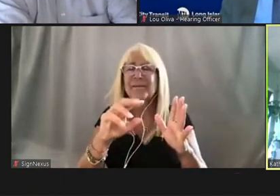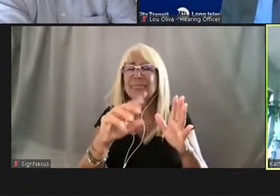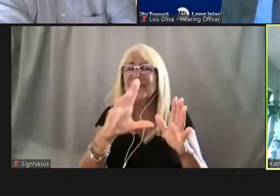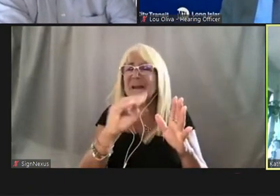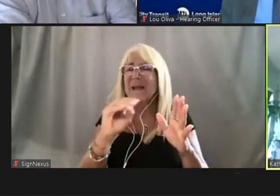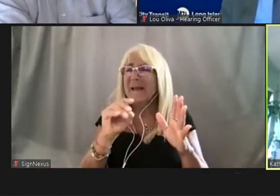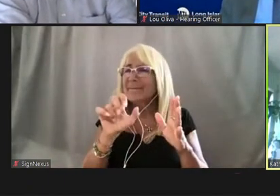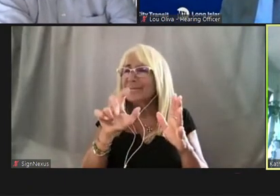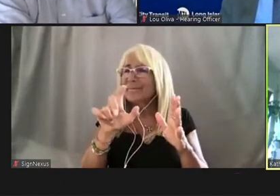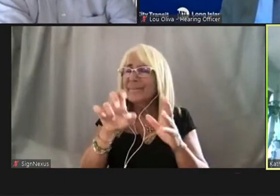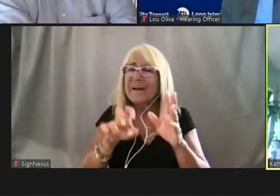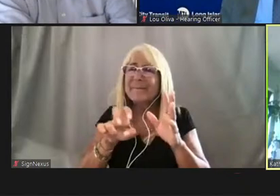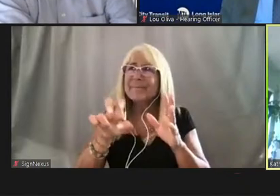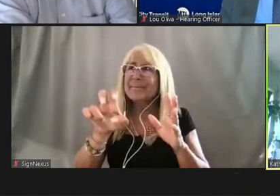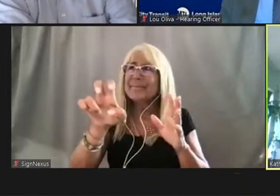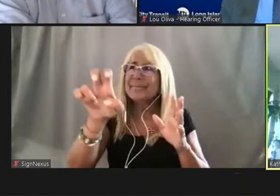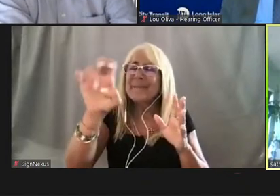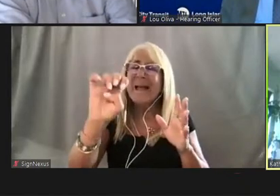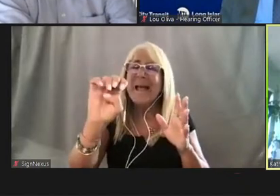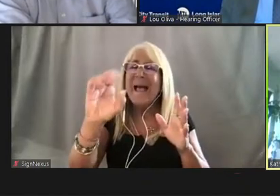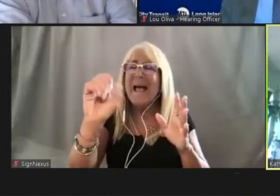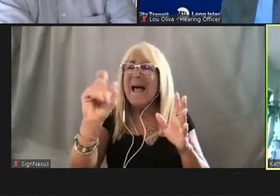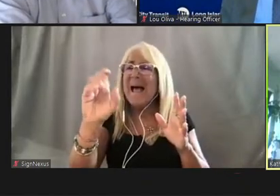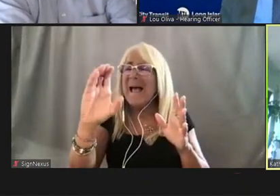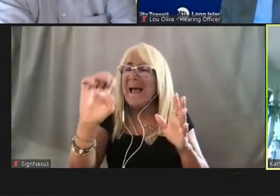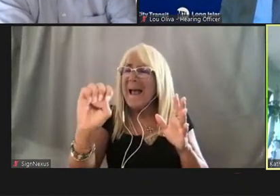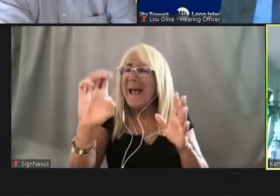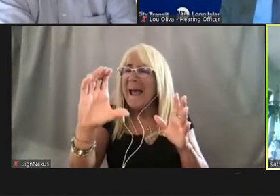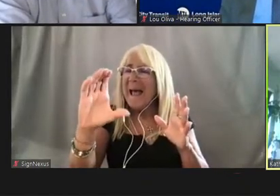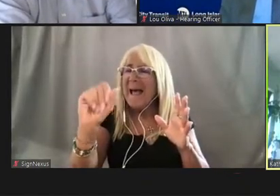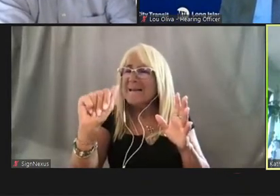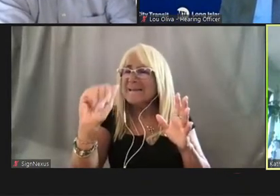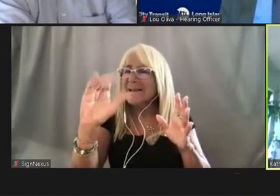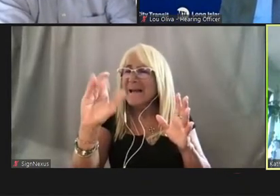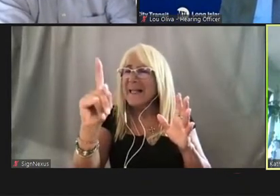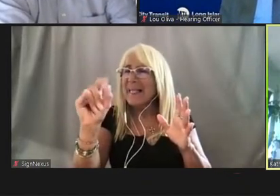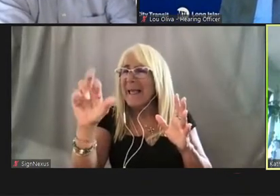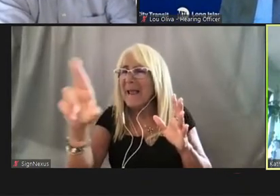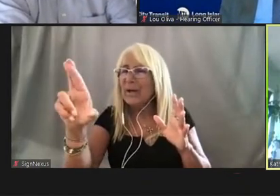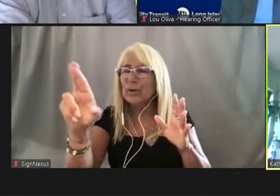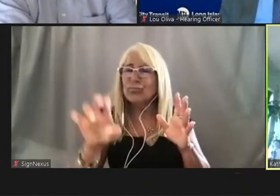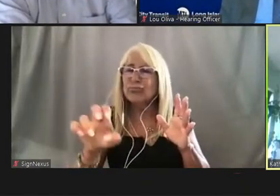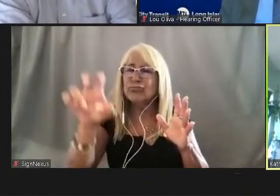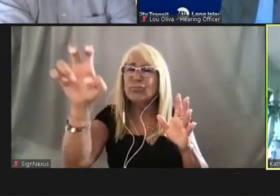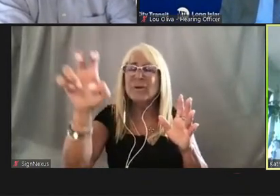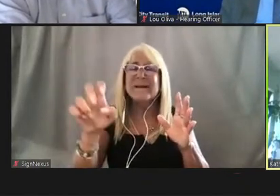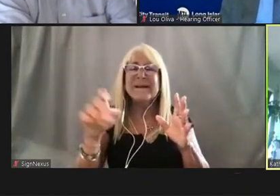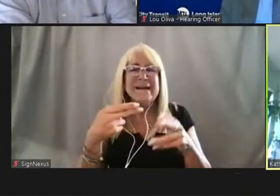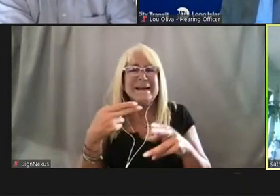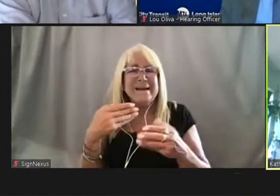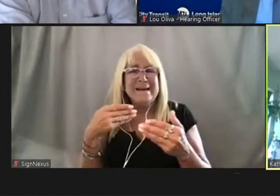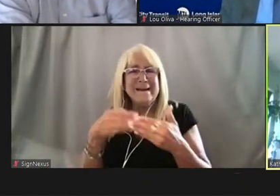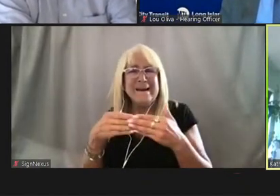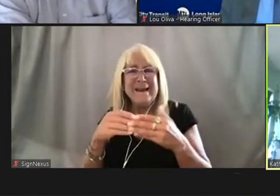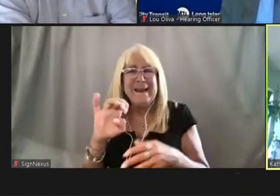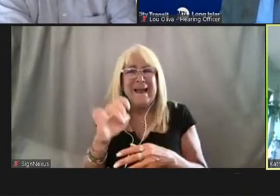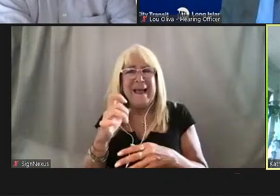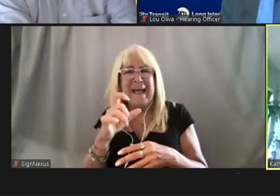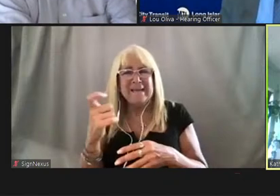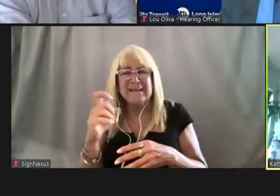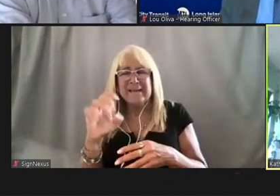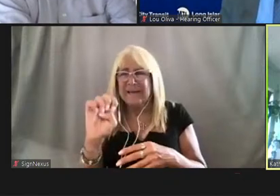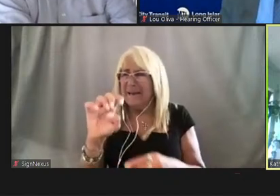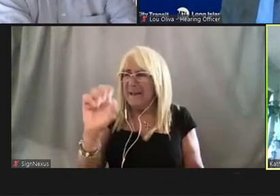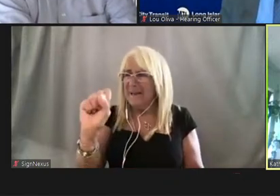the closers uh stops at specifically Essex streets and Delancey streets and finally